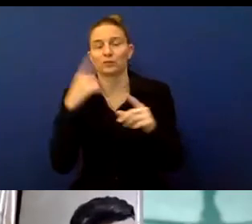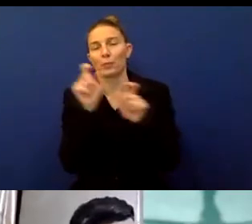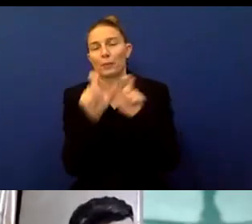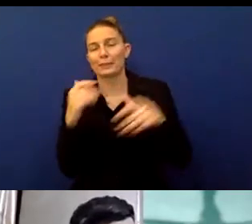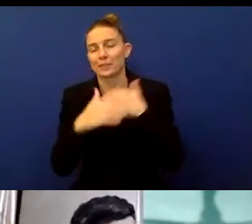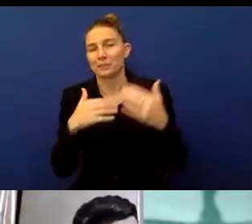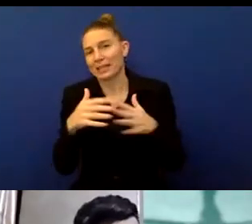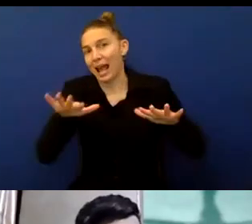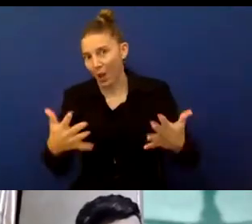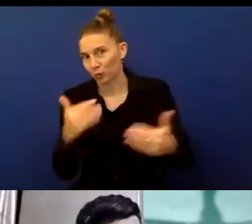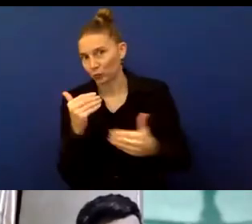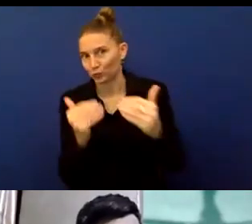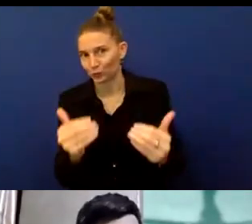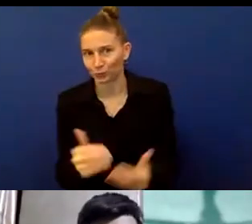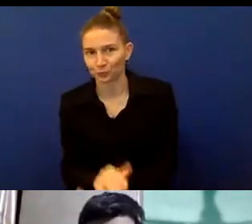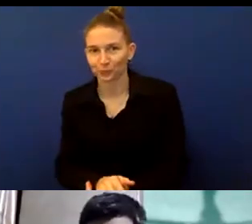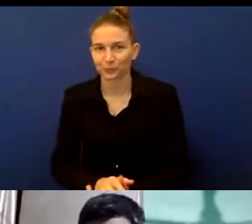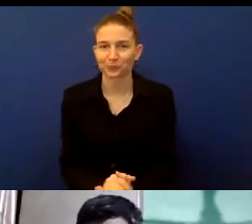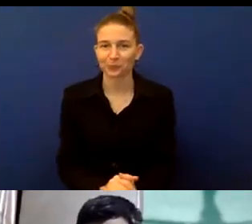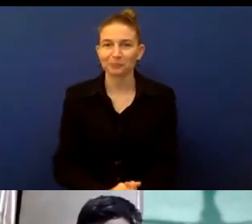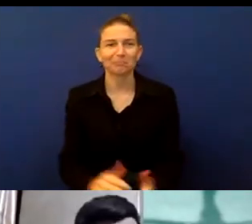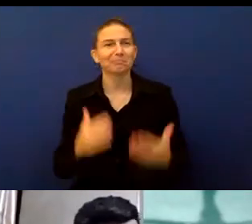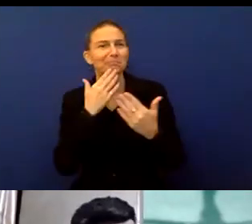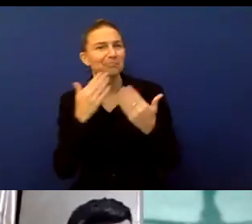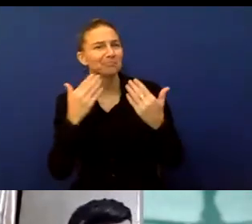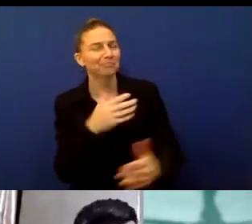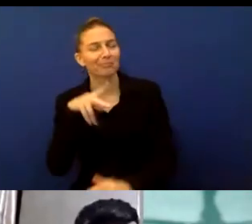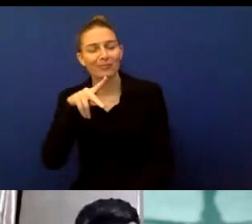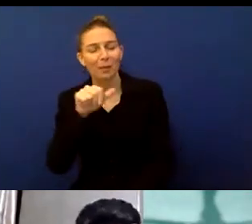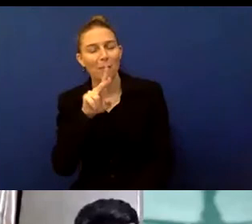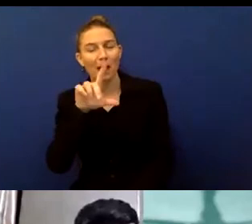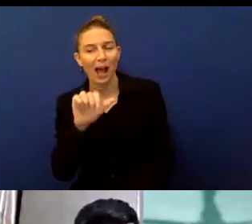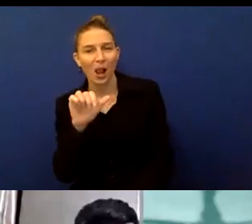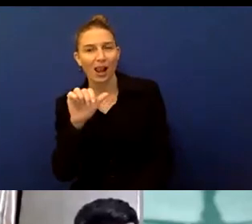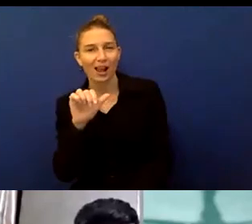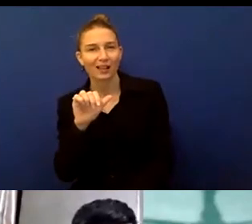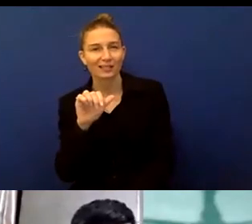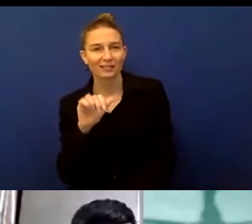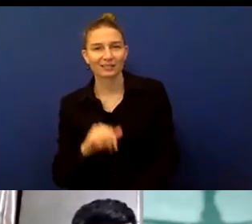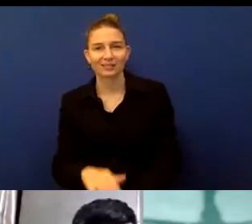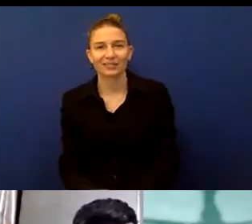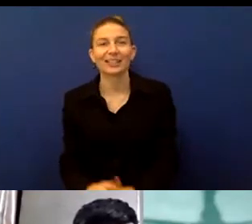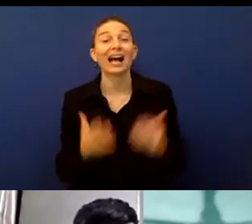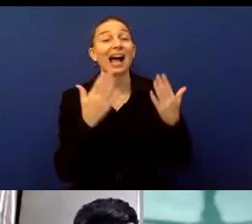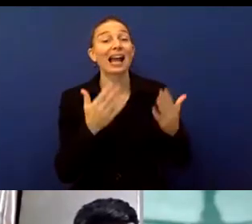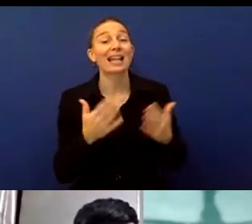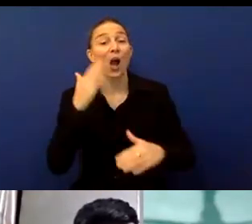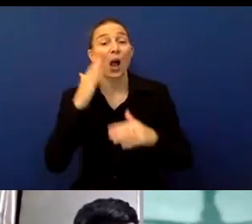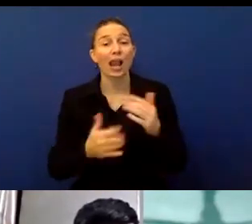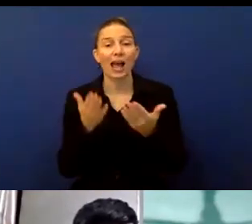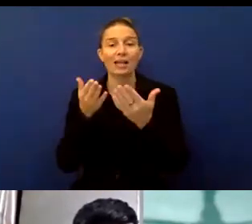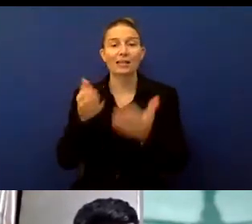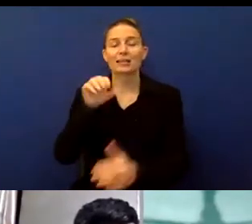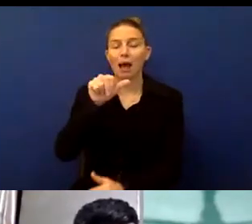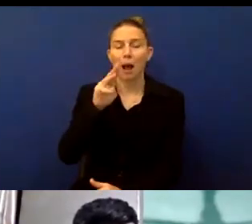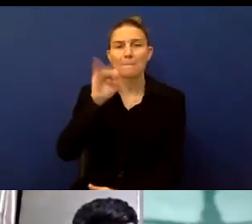Thanks. Thank you, Paula. Thank you very much. We'll pass to Amba Salkar also